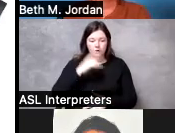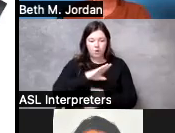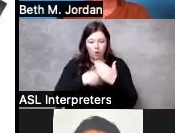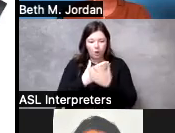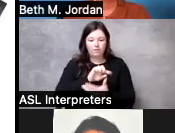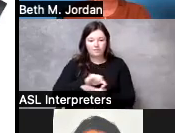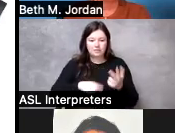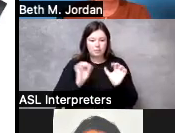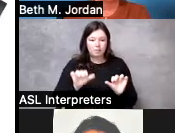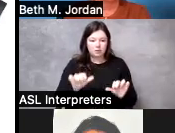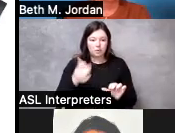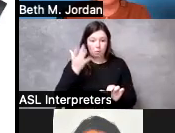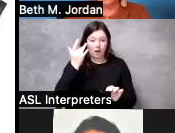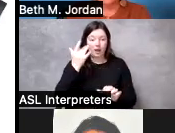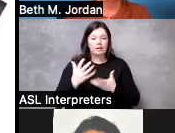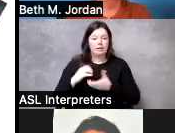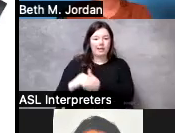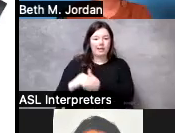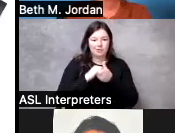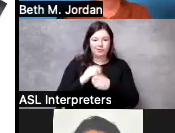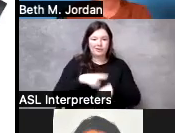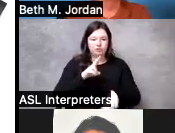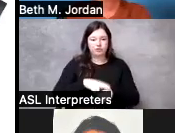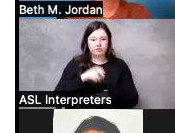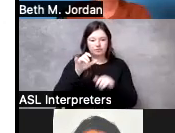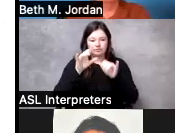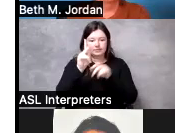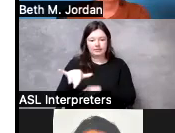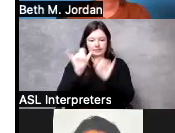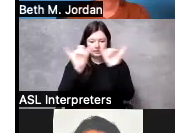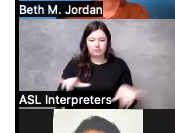possible because of the collaborative nature of Kentucky's system of care.